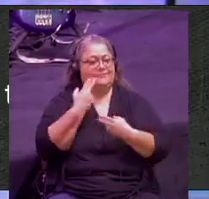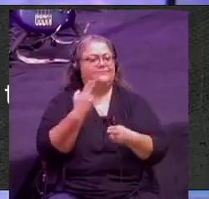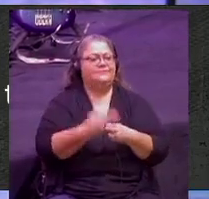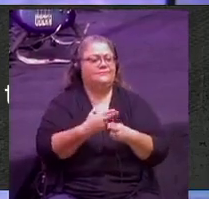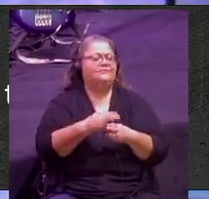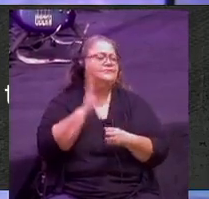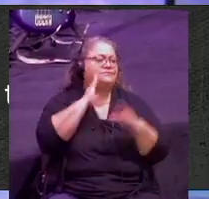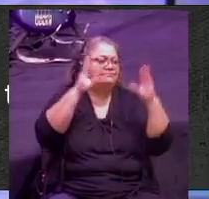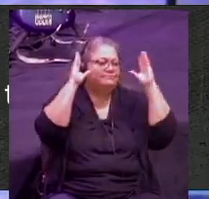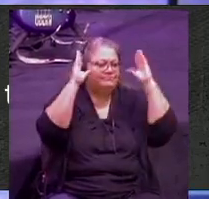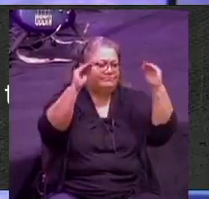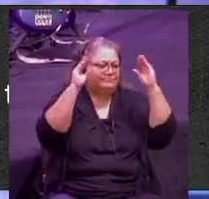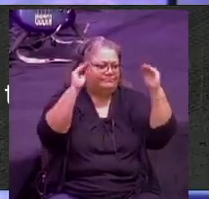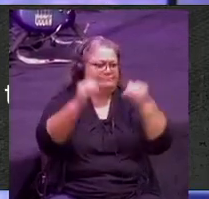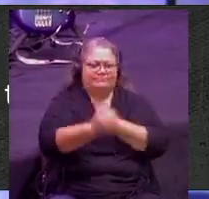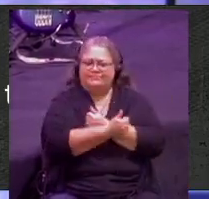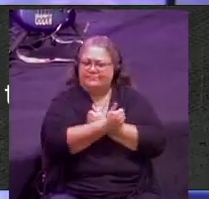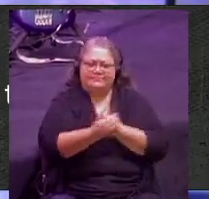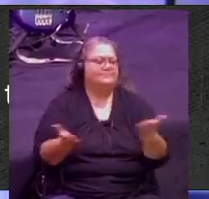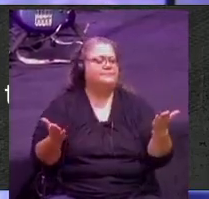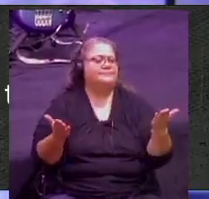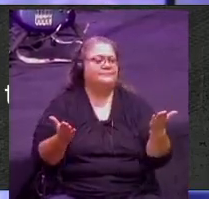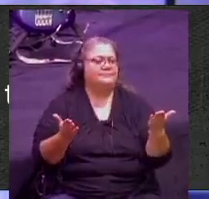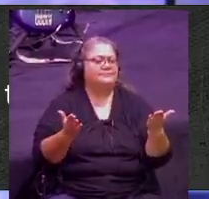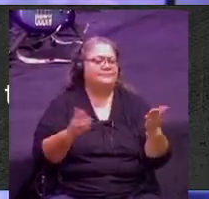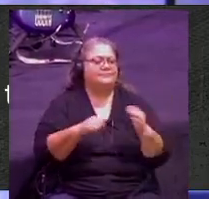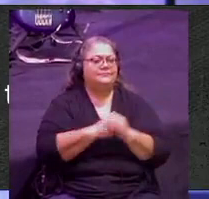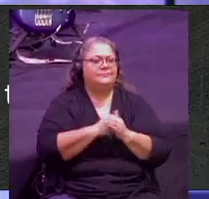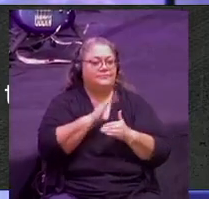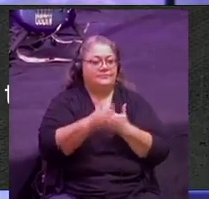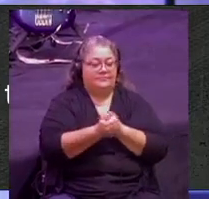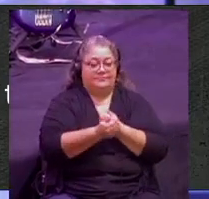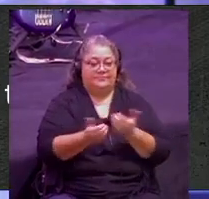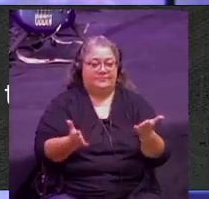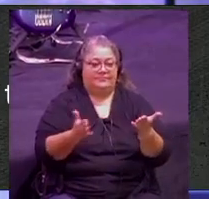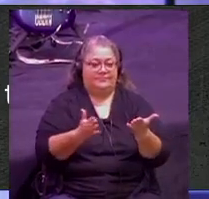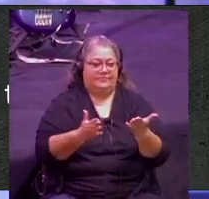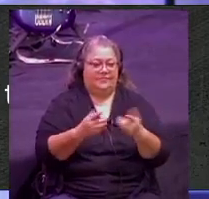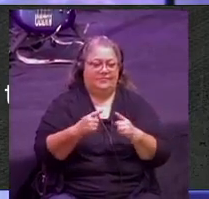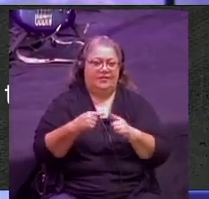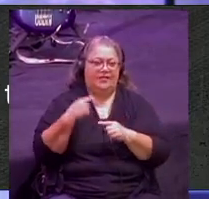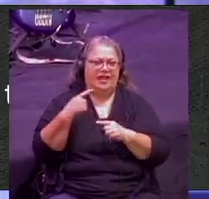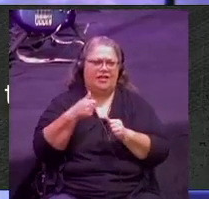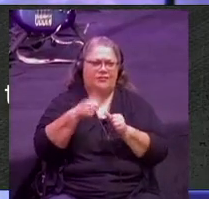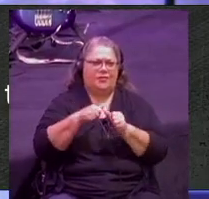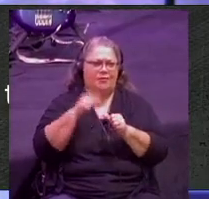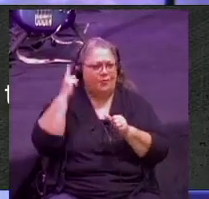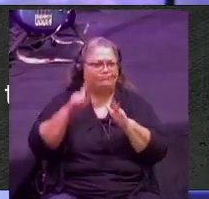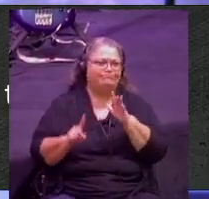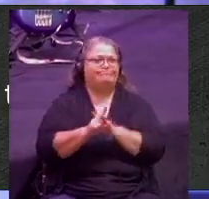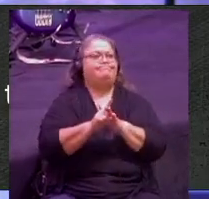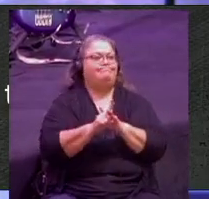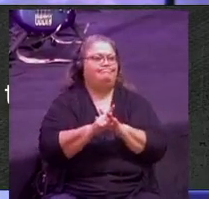will teach you all things. He will bring all things to your remembrance whatsoever I have said to you.